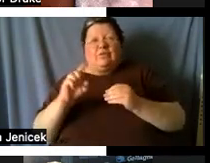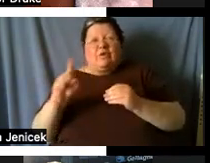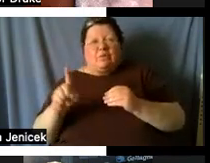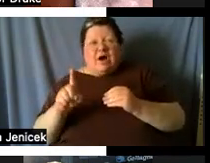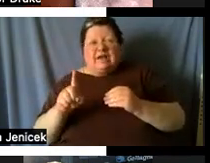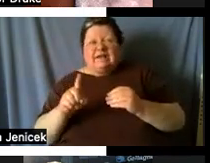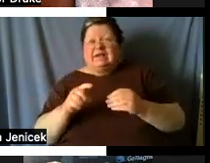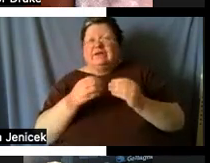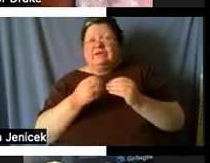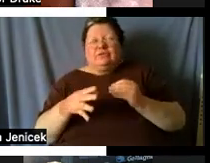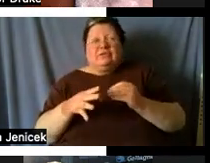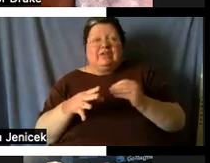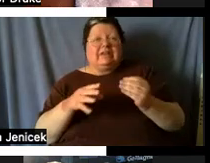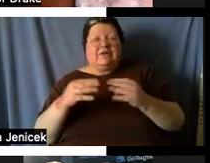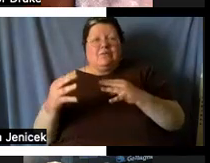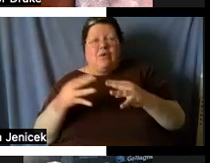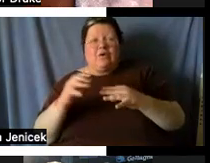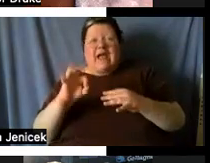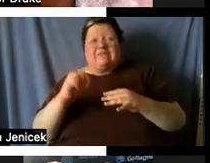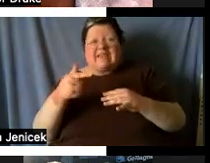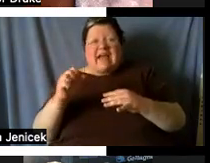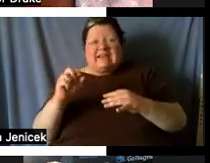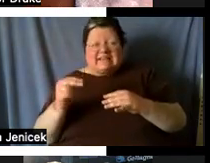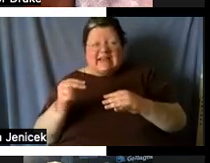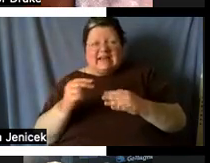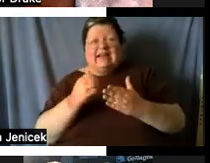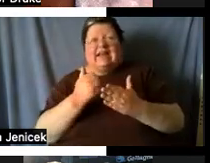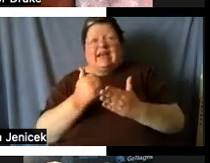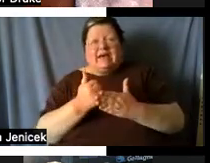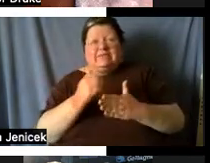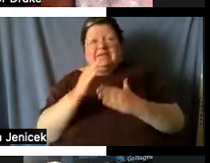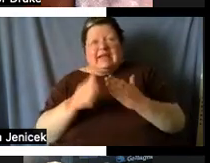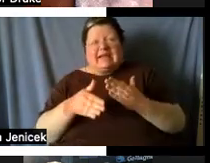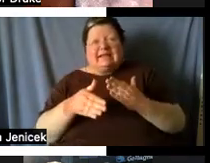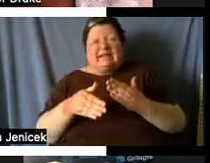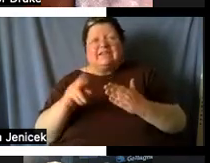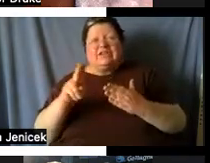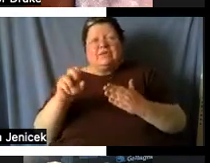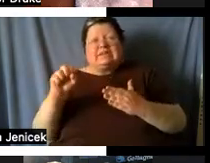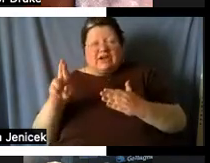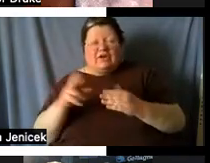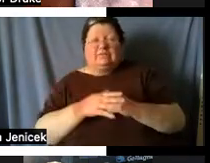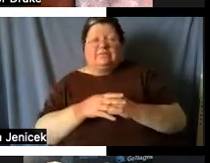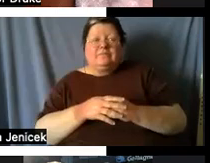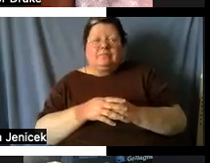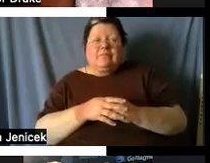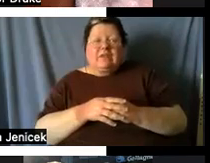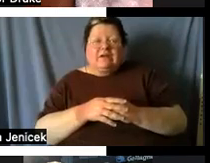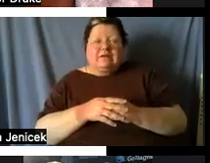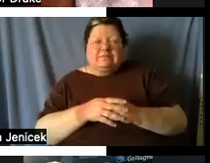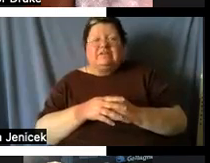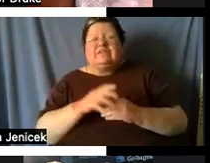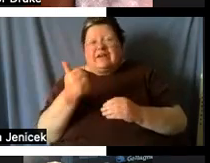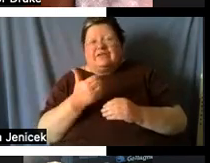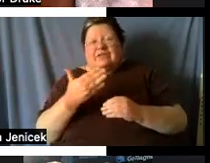war in Afghanistan helped end the Soviet Union. There's definitely other factors,